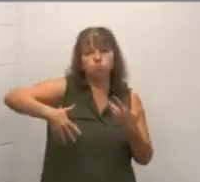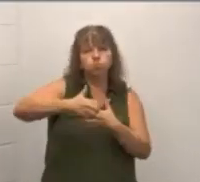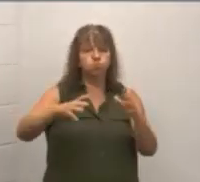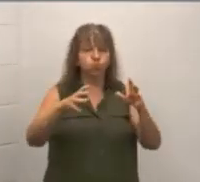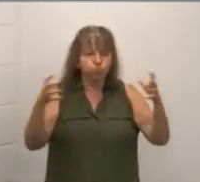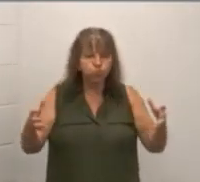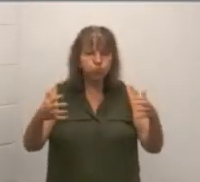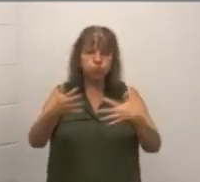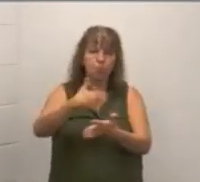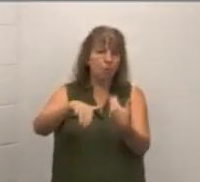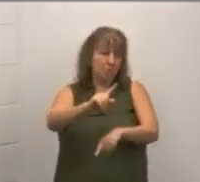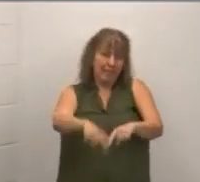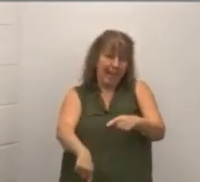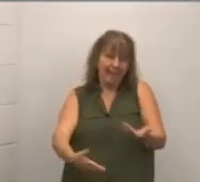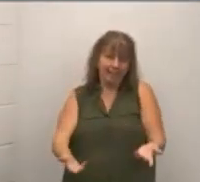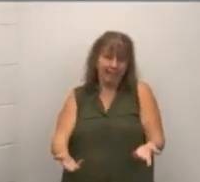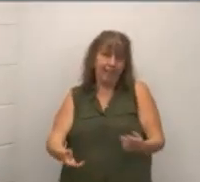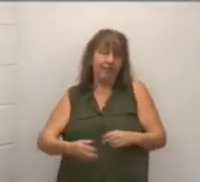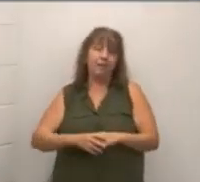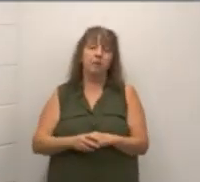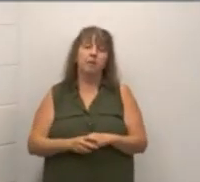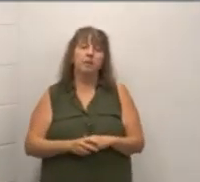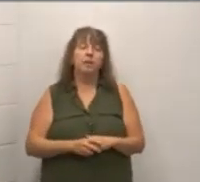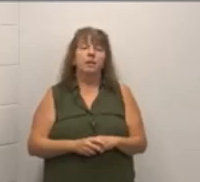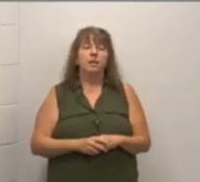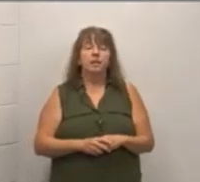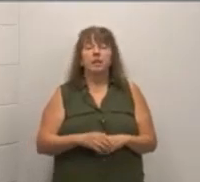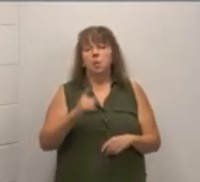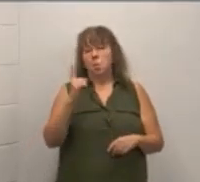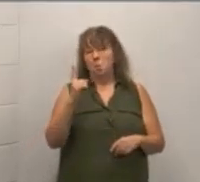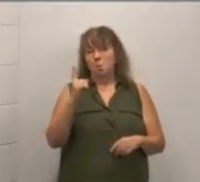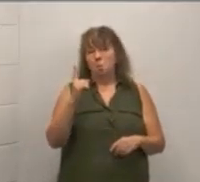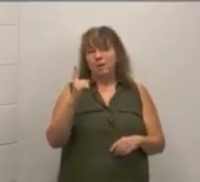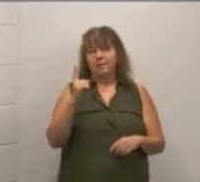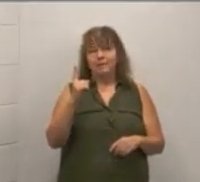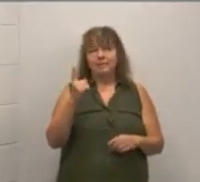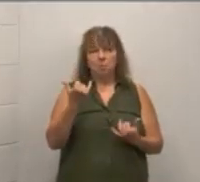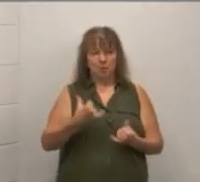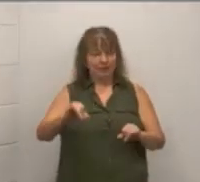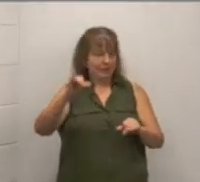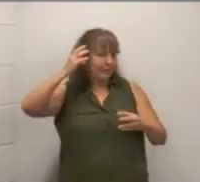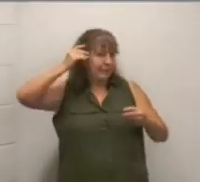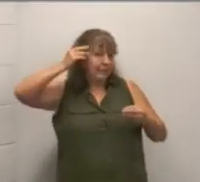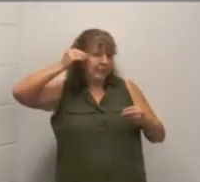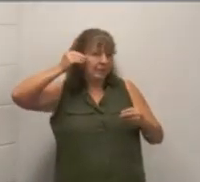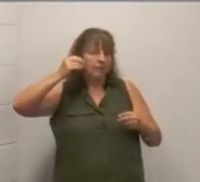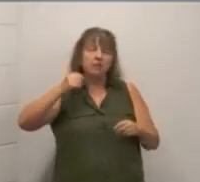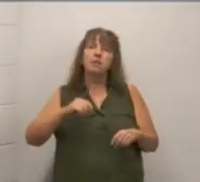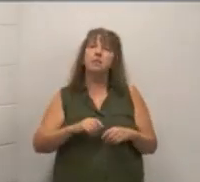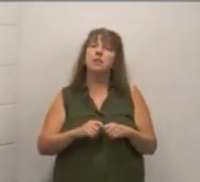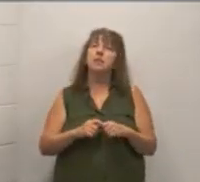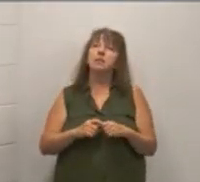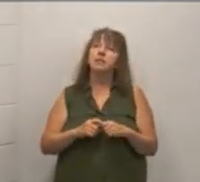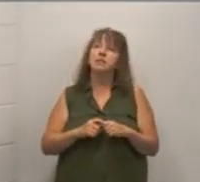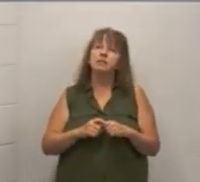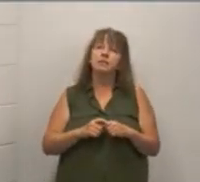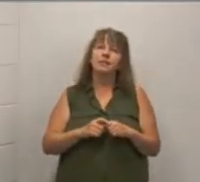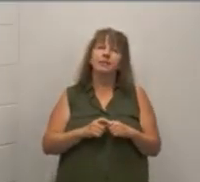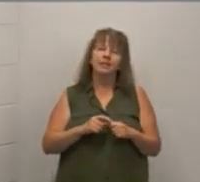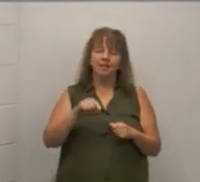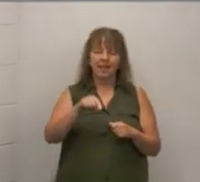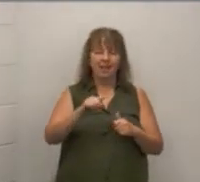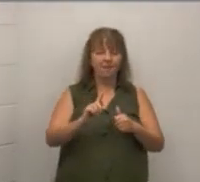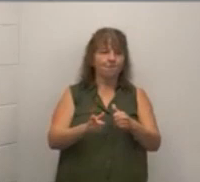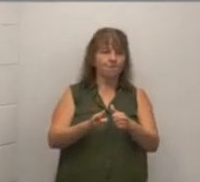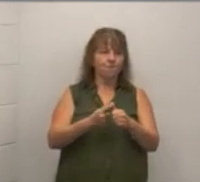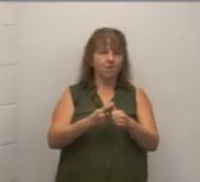continue. The one thing we are talking about as of yesterday was looking at that first week